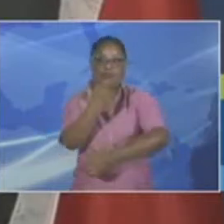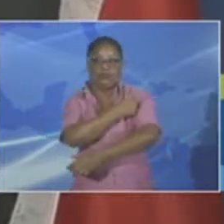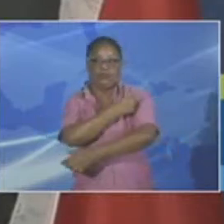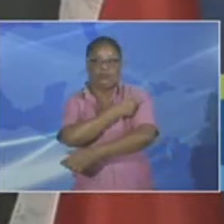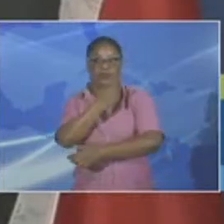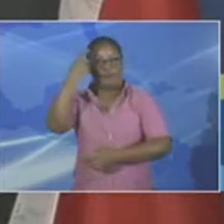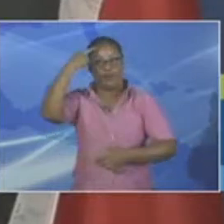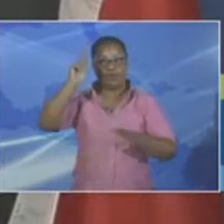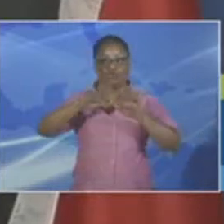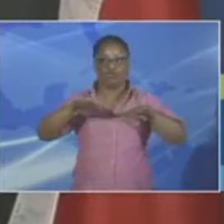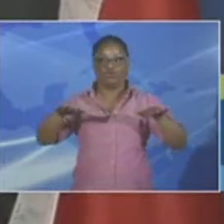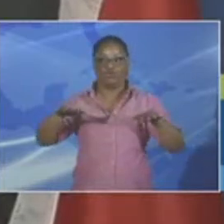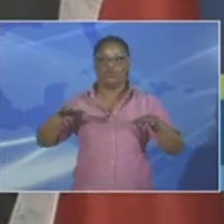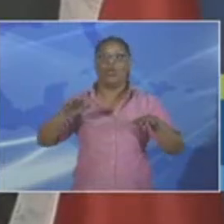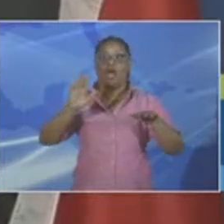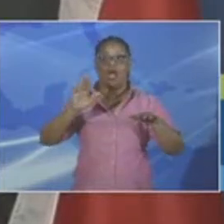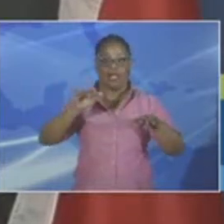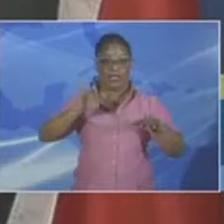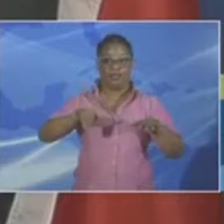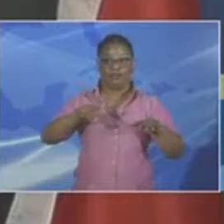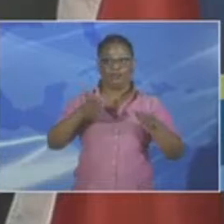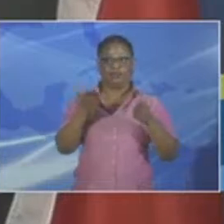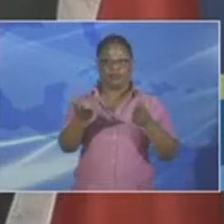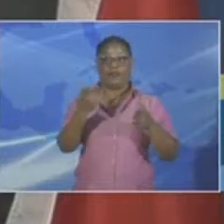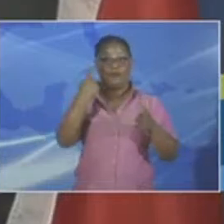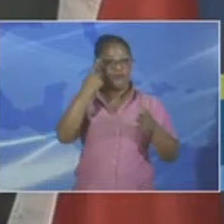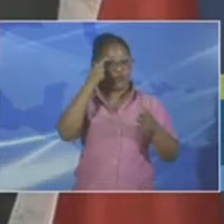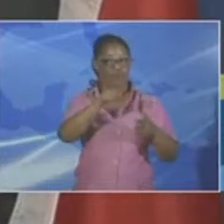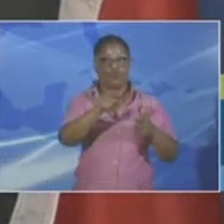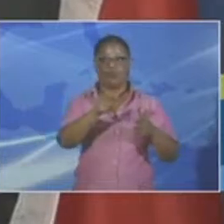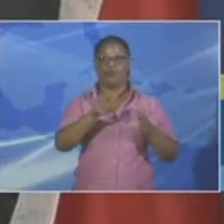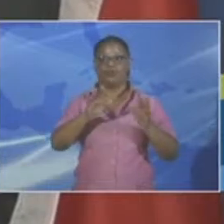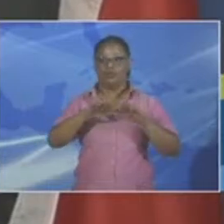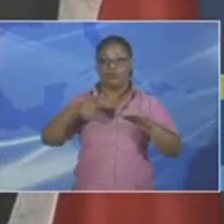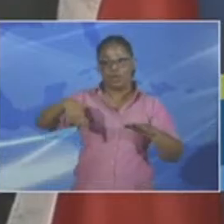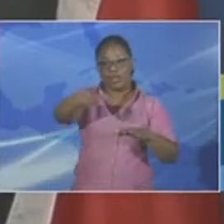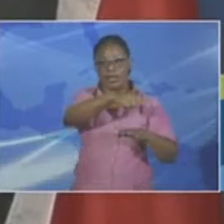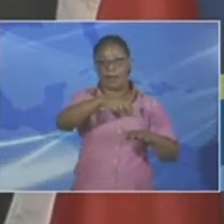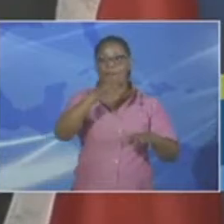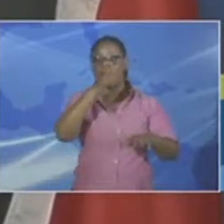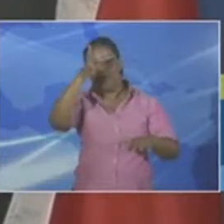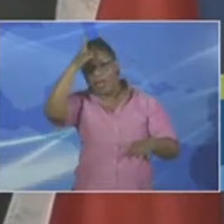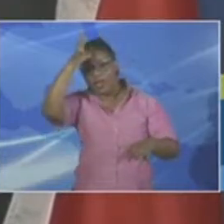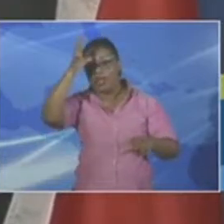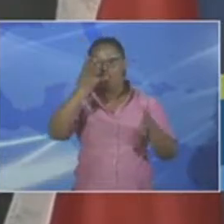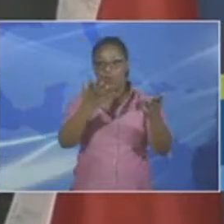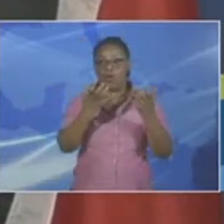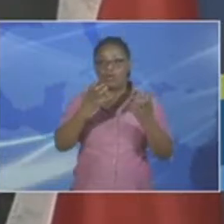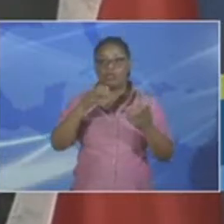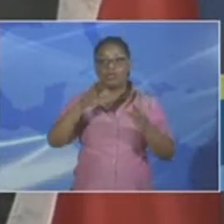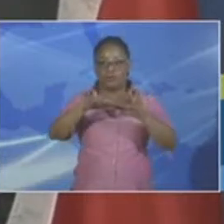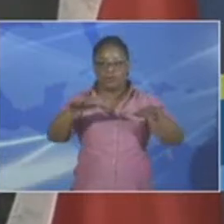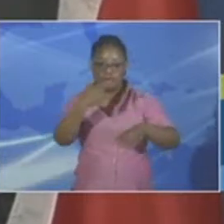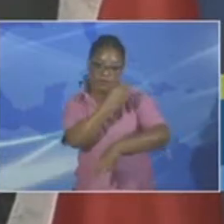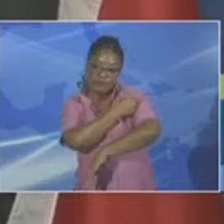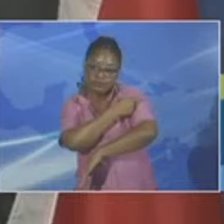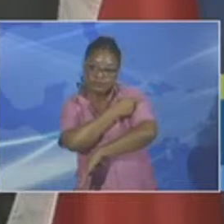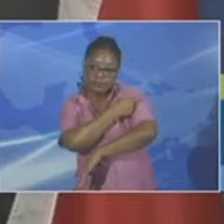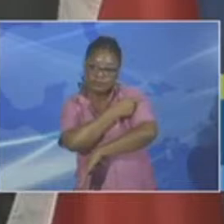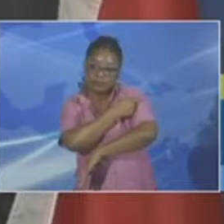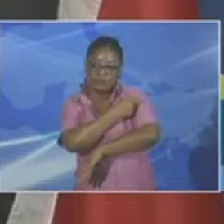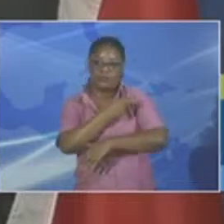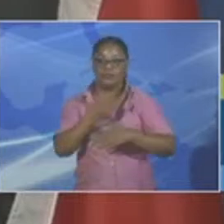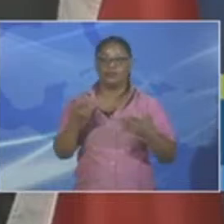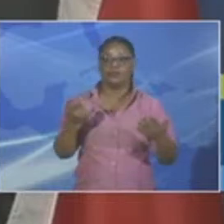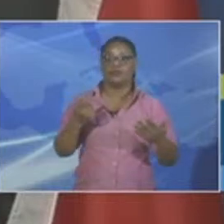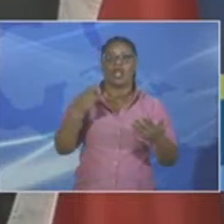still recommended. And for those parents who would like to have their children vaccinated, we expect to have